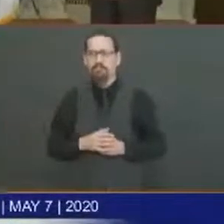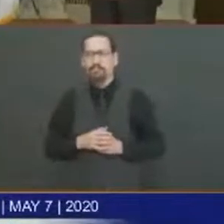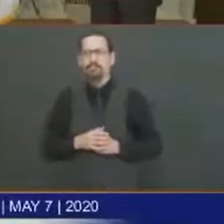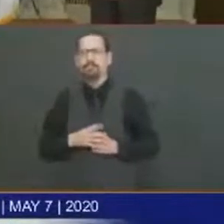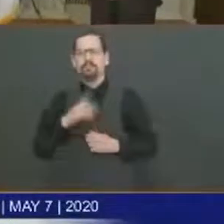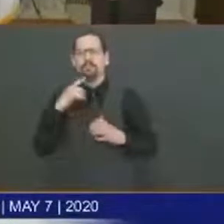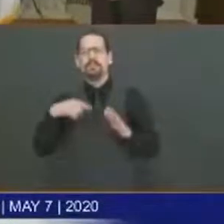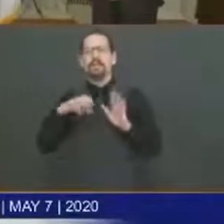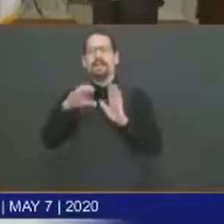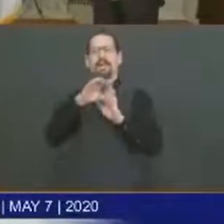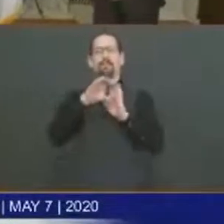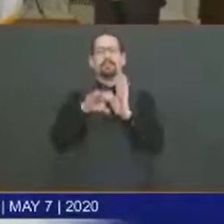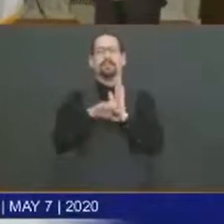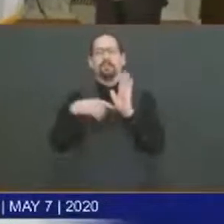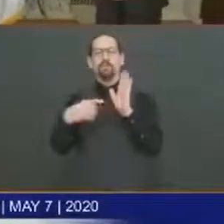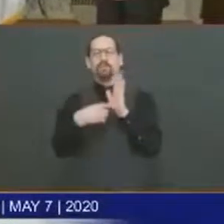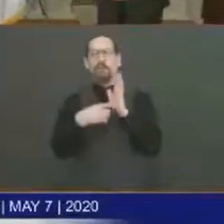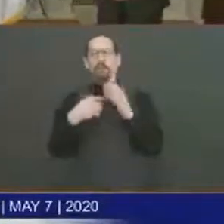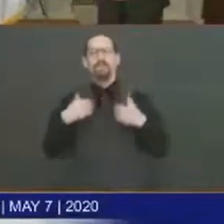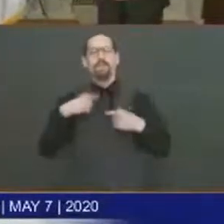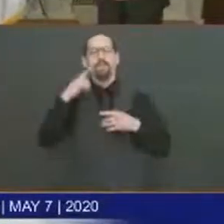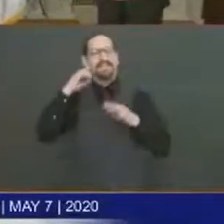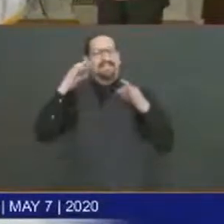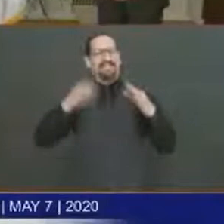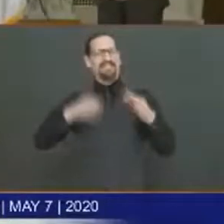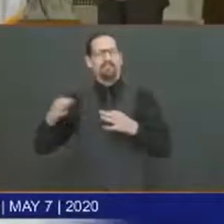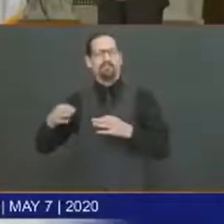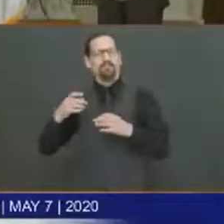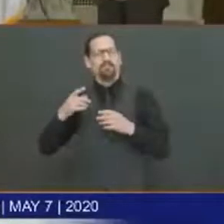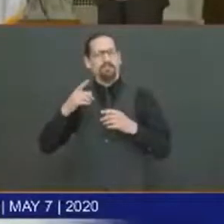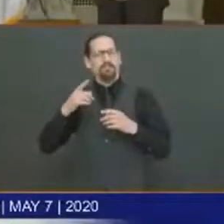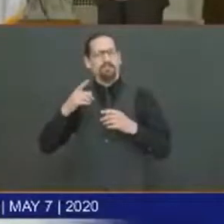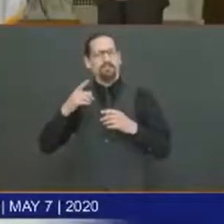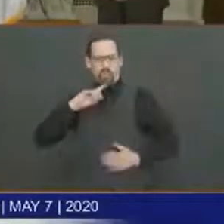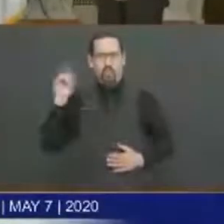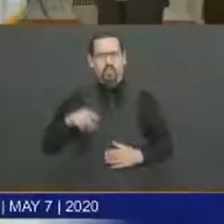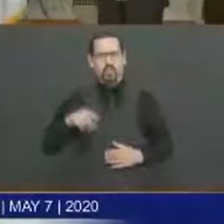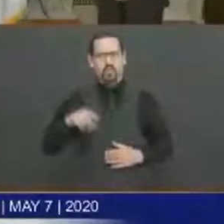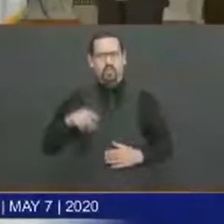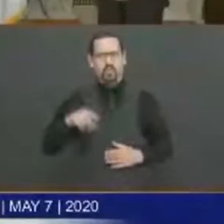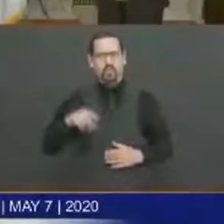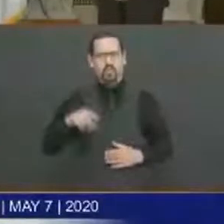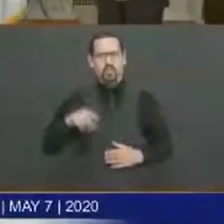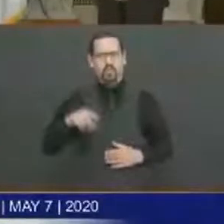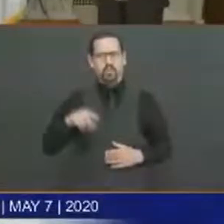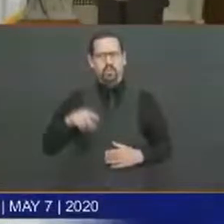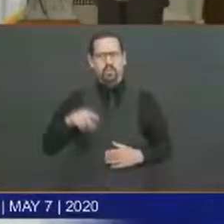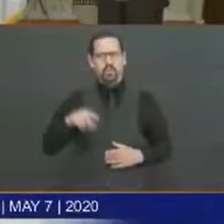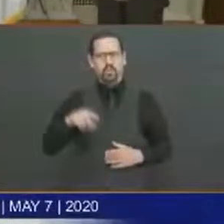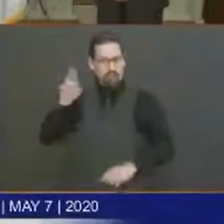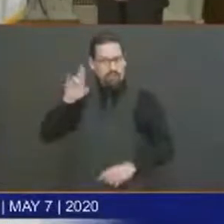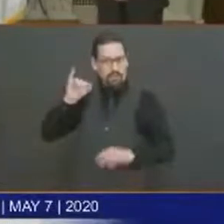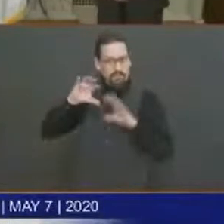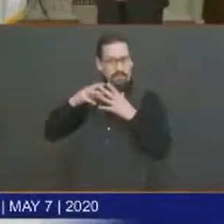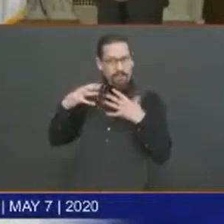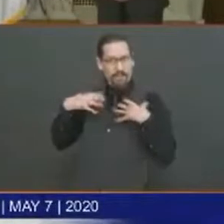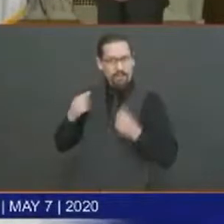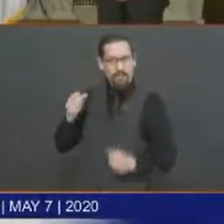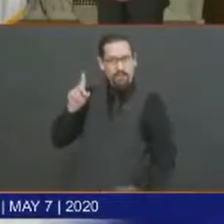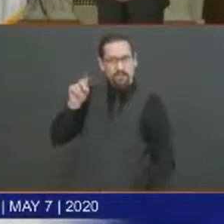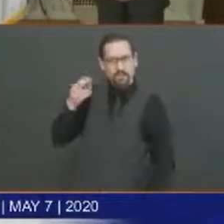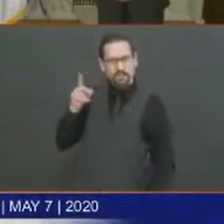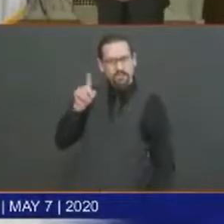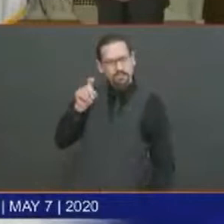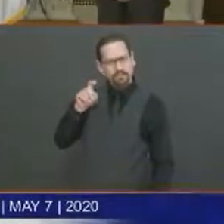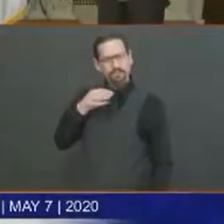delegating mask fining to the Department of Health? Yep. So most of the executive orders are done pursuant to